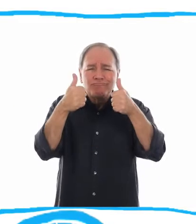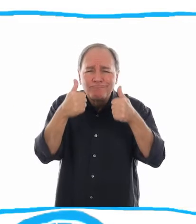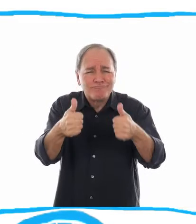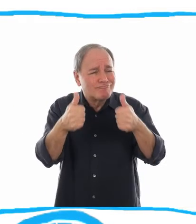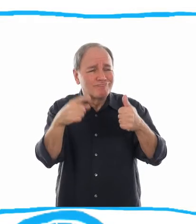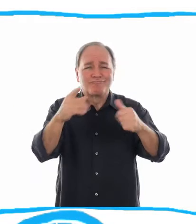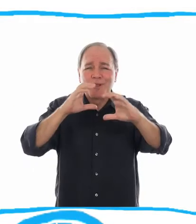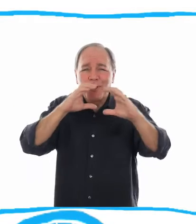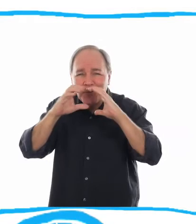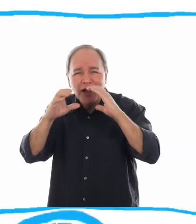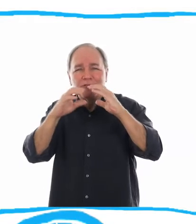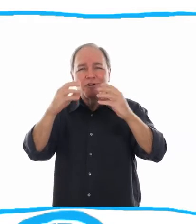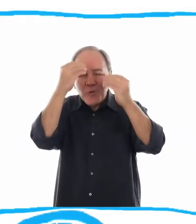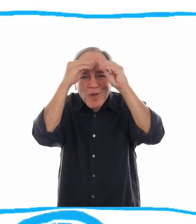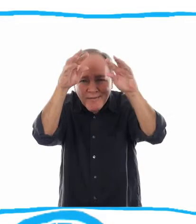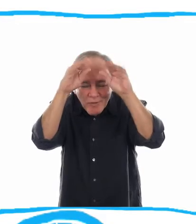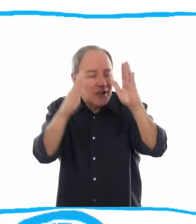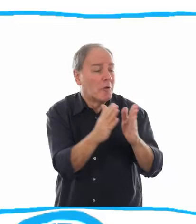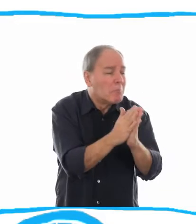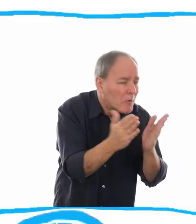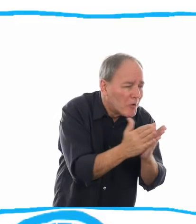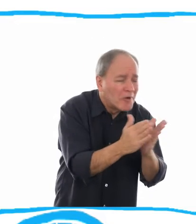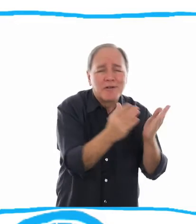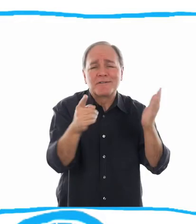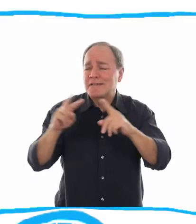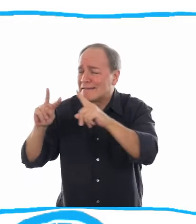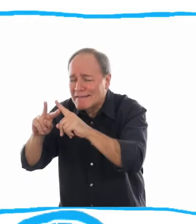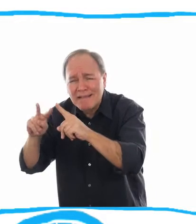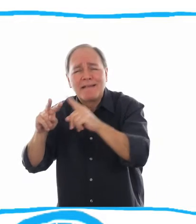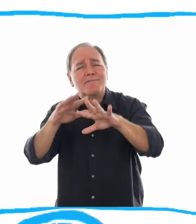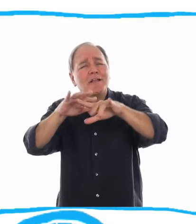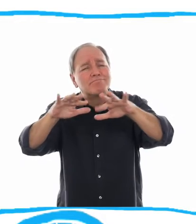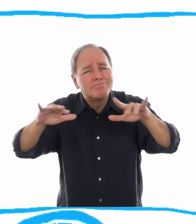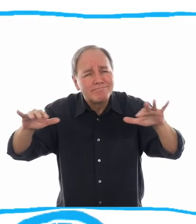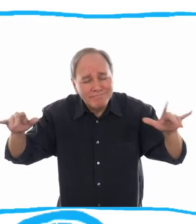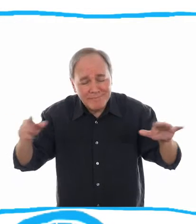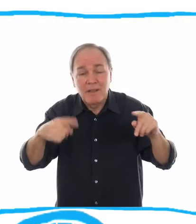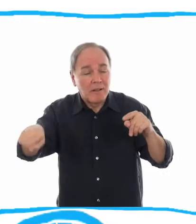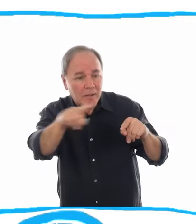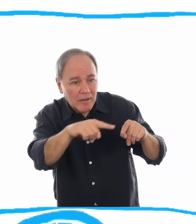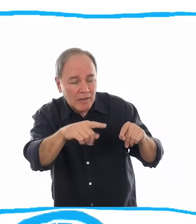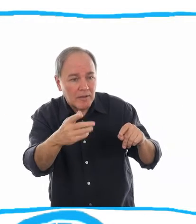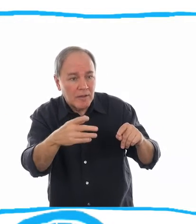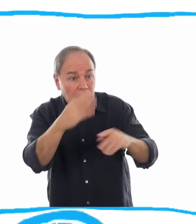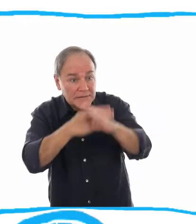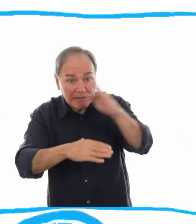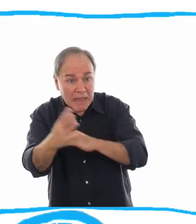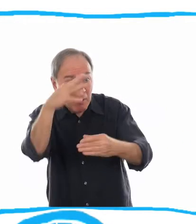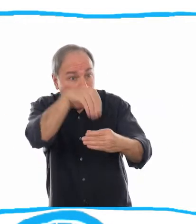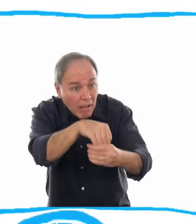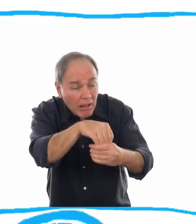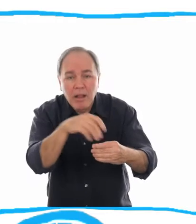most liked pieces of communication, books for children, television spots, radio, have